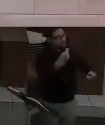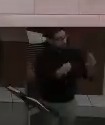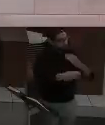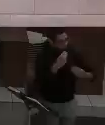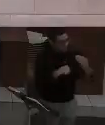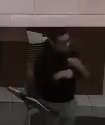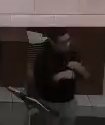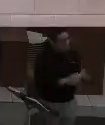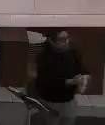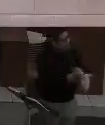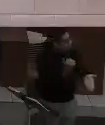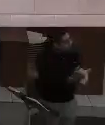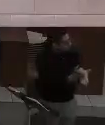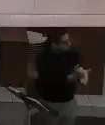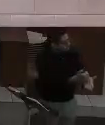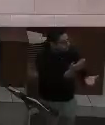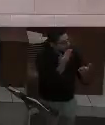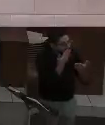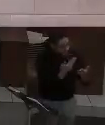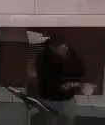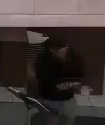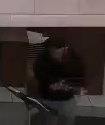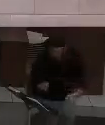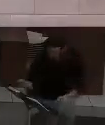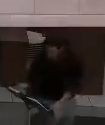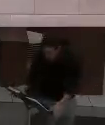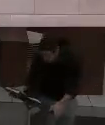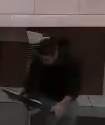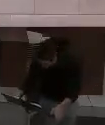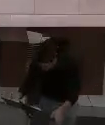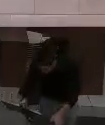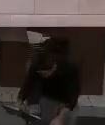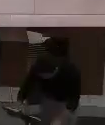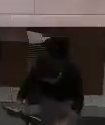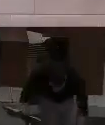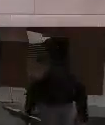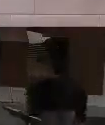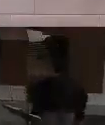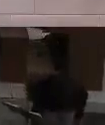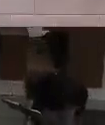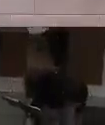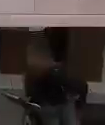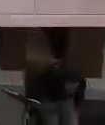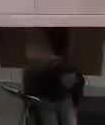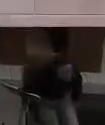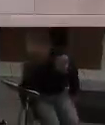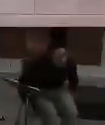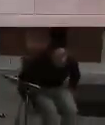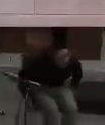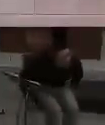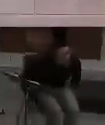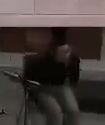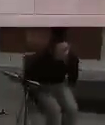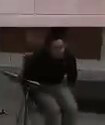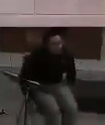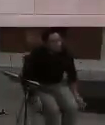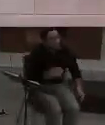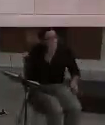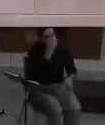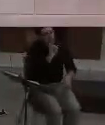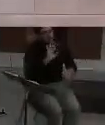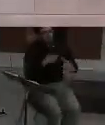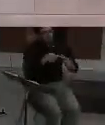Amen. Thank you, and you may be seated. We welcome you indeed to this feast of God's beloved community here in this place. If this is your